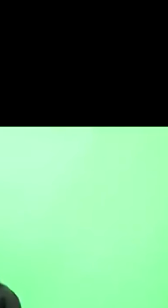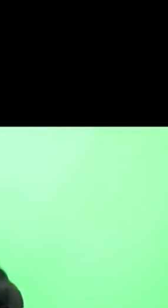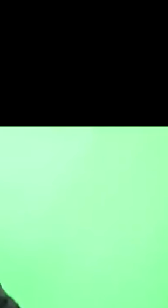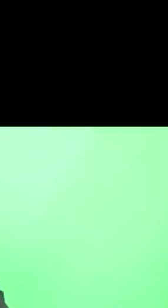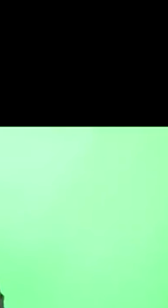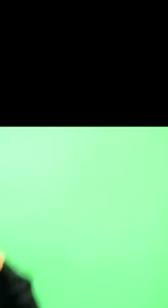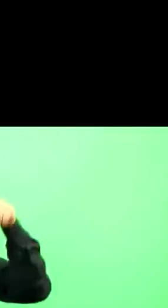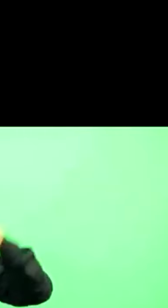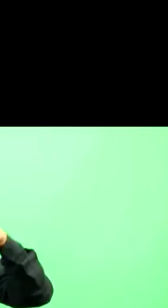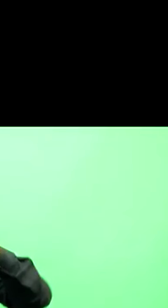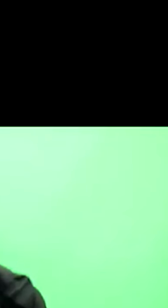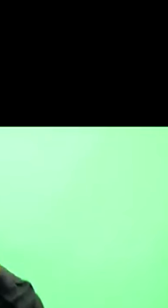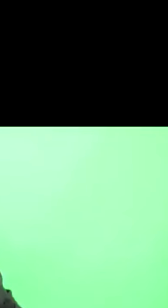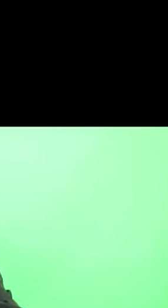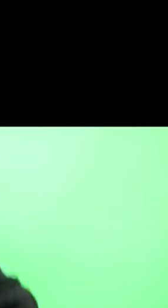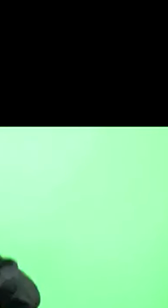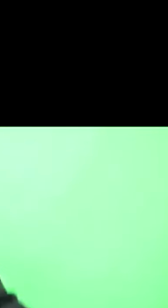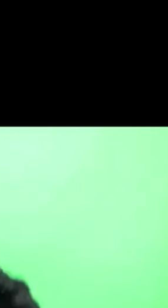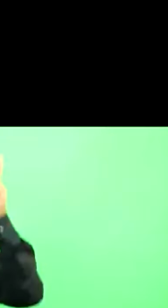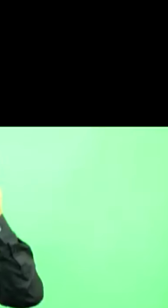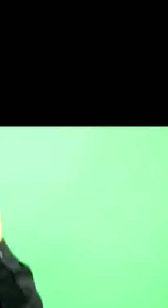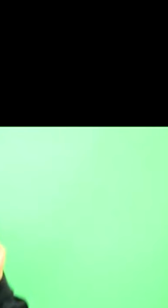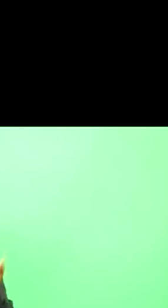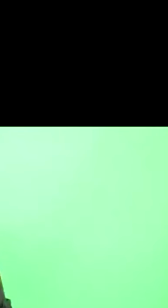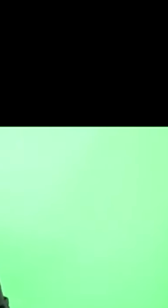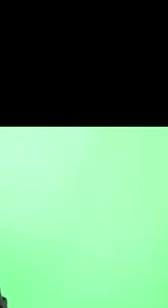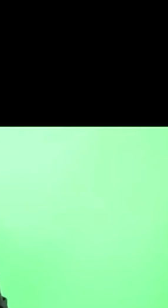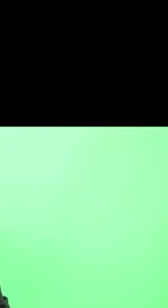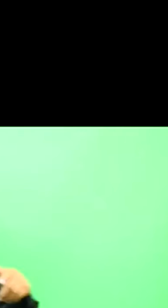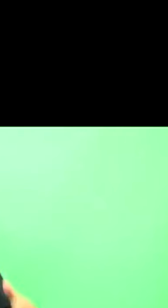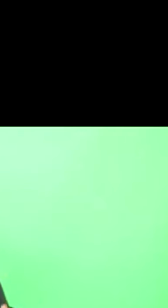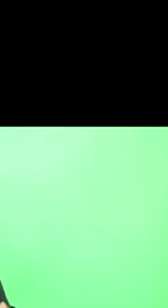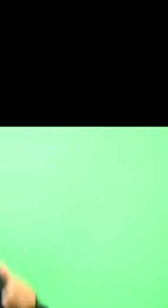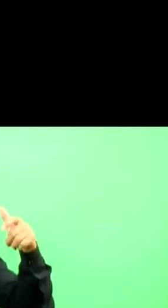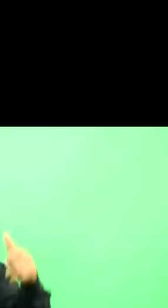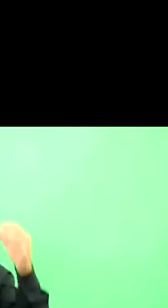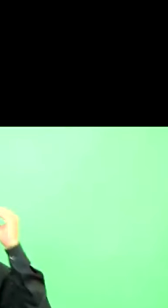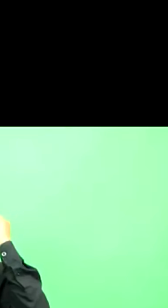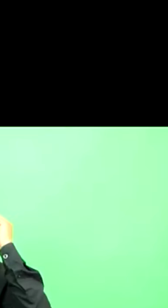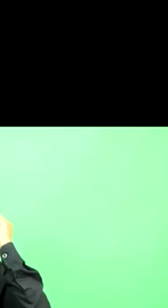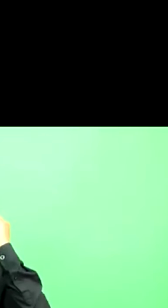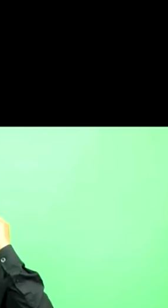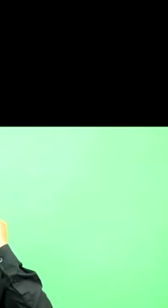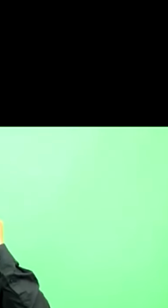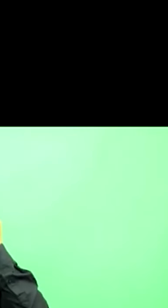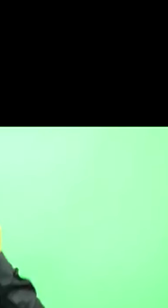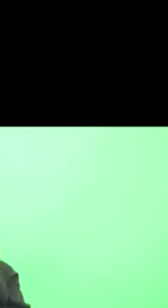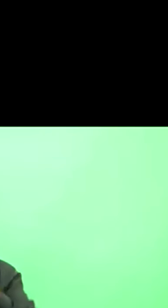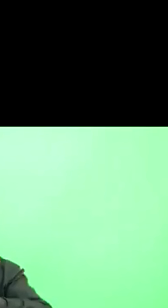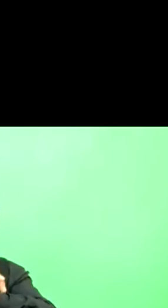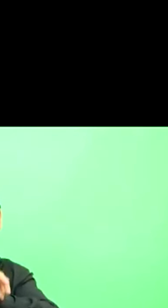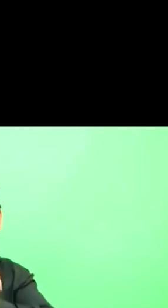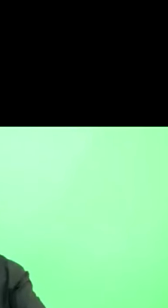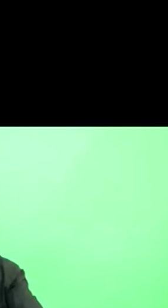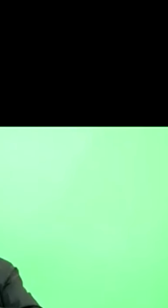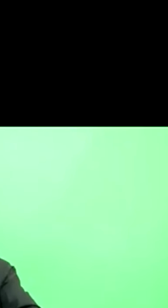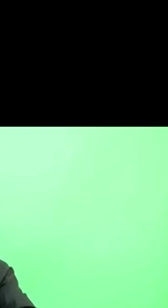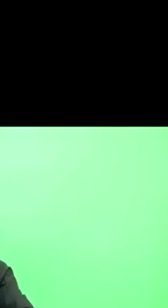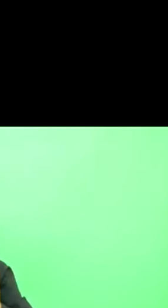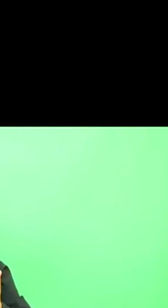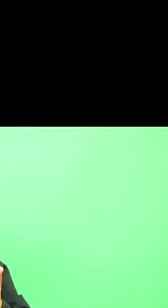of going, and many countries in the Caribbean particularly, but also in the small island development states are showing the way that we can do